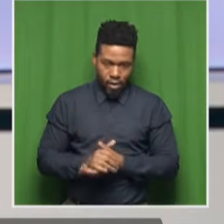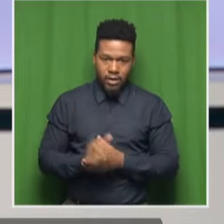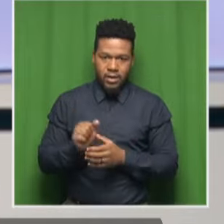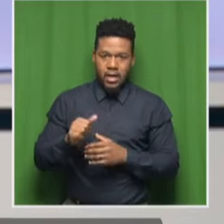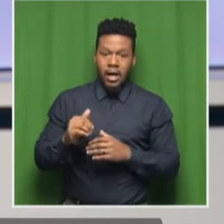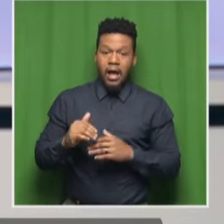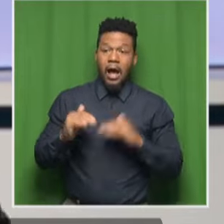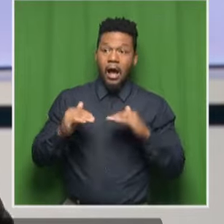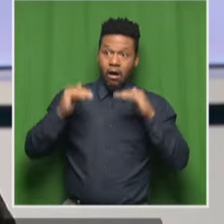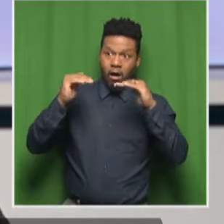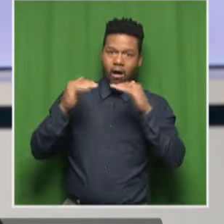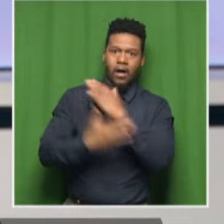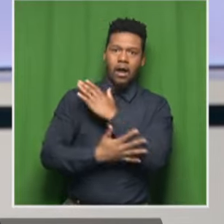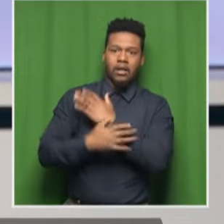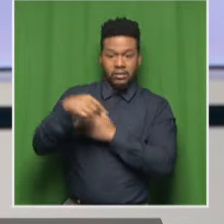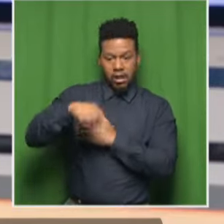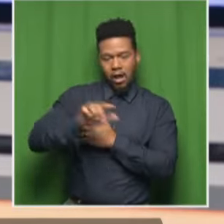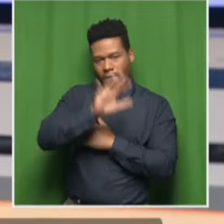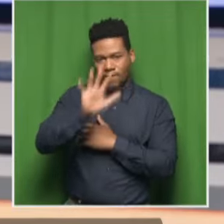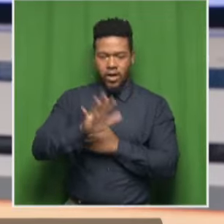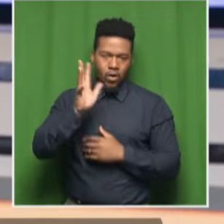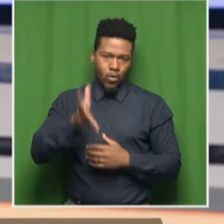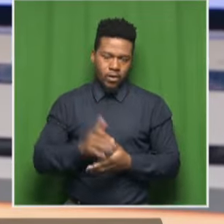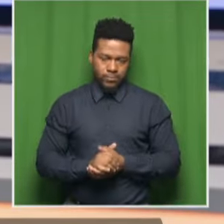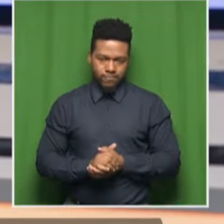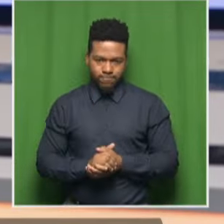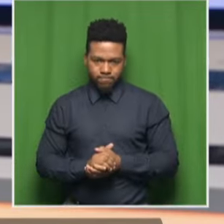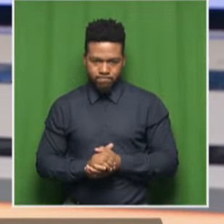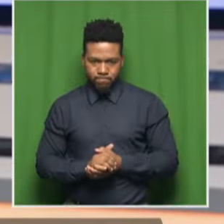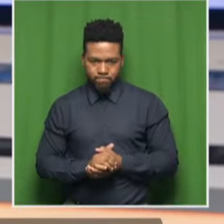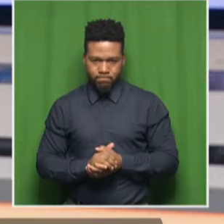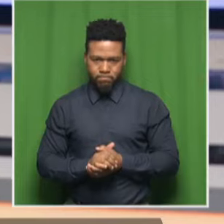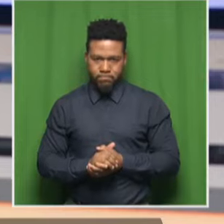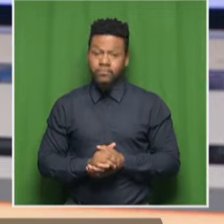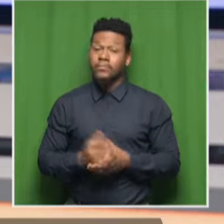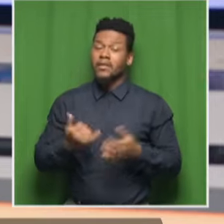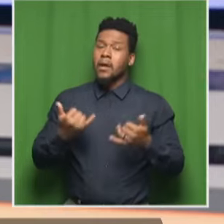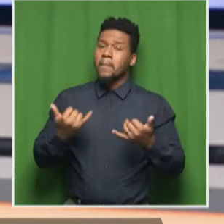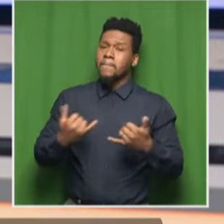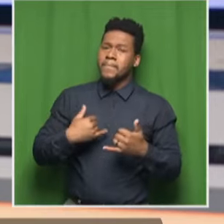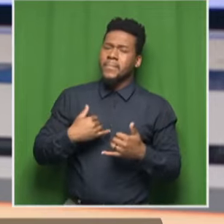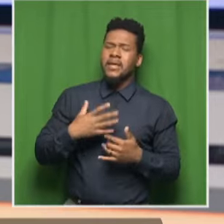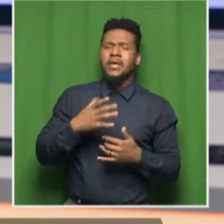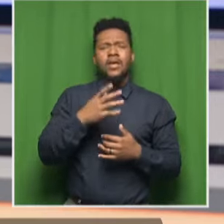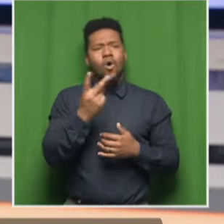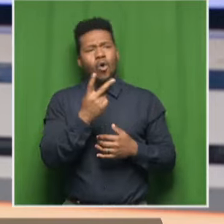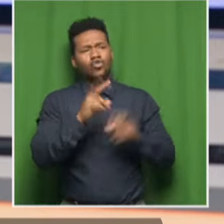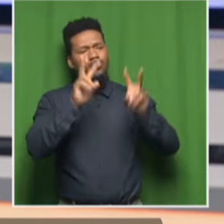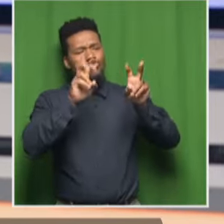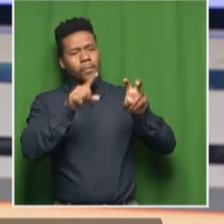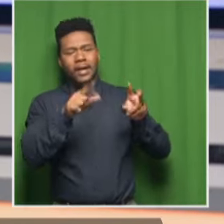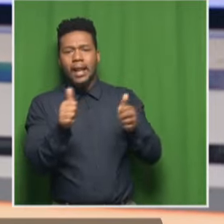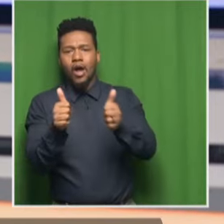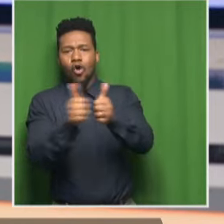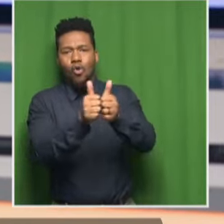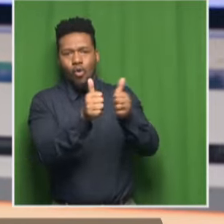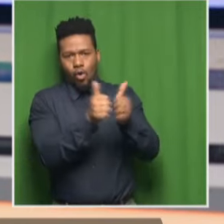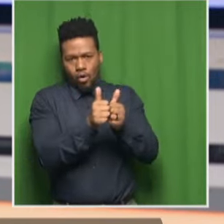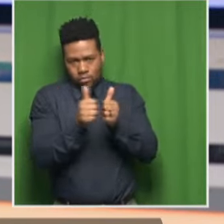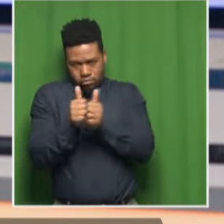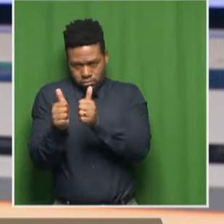upper countries in Africa. Yeah. I'm just also looking at the notion of collaboration and really working together. I have